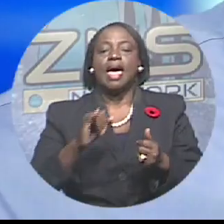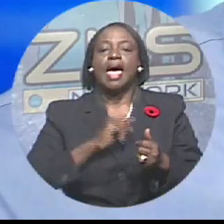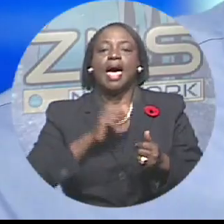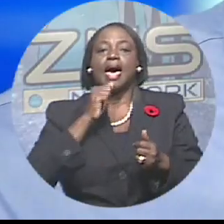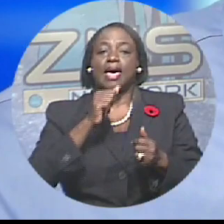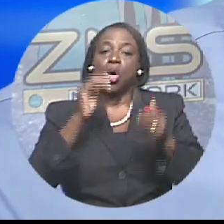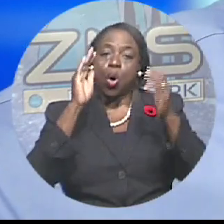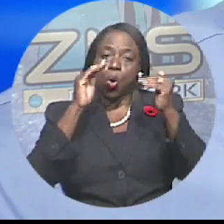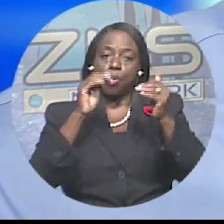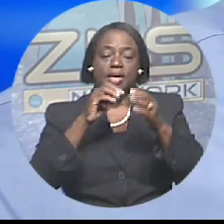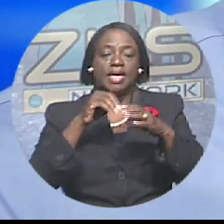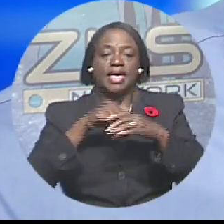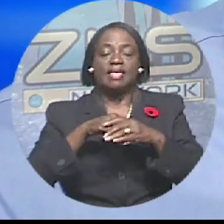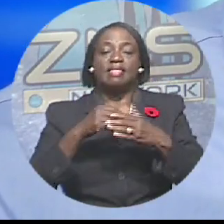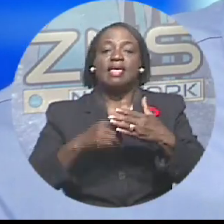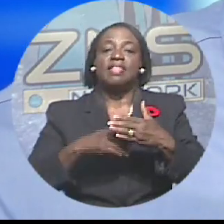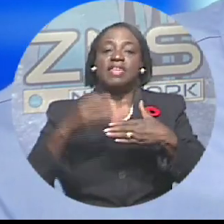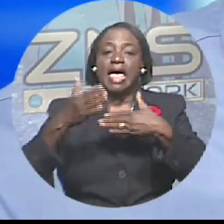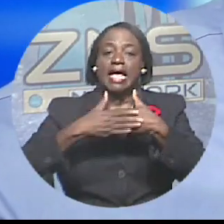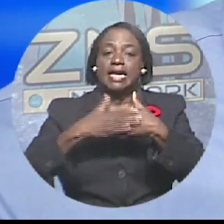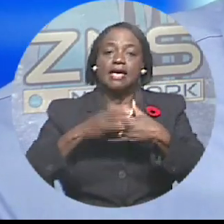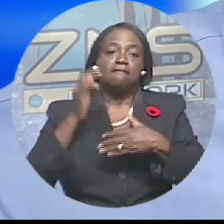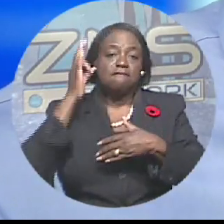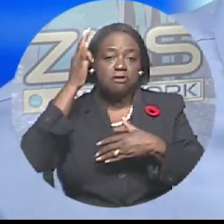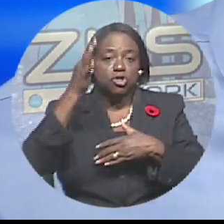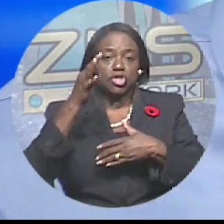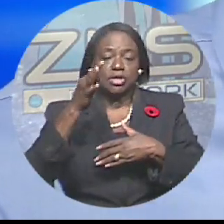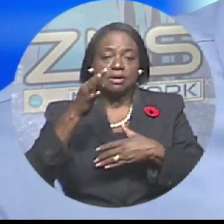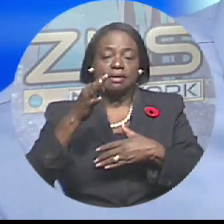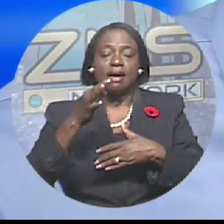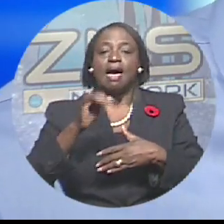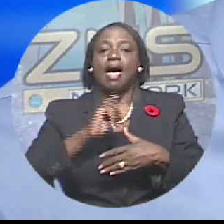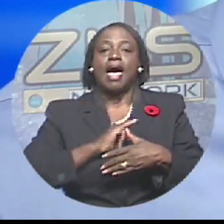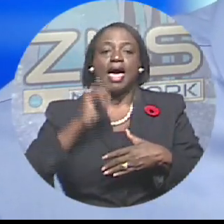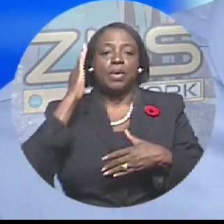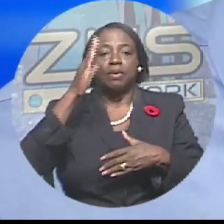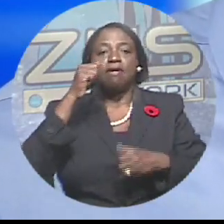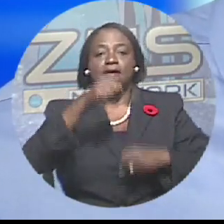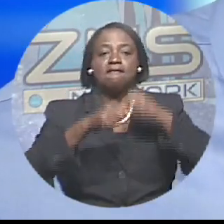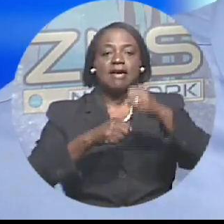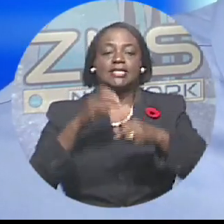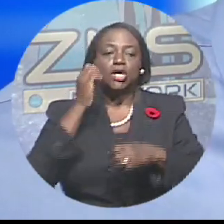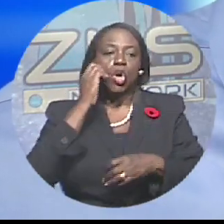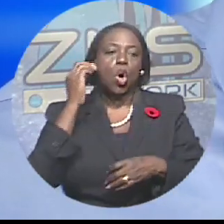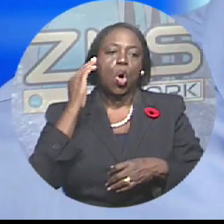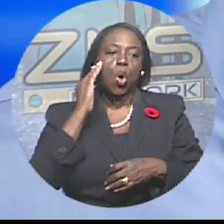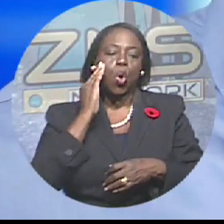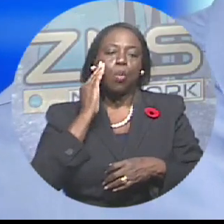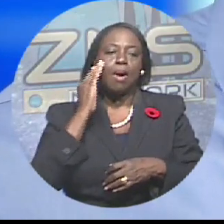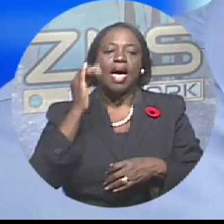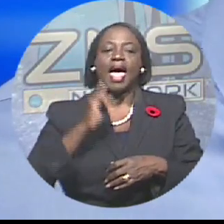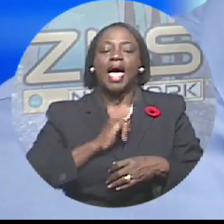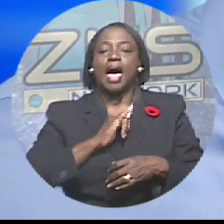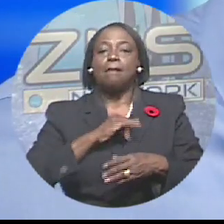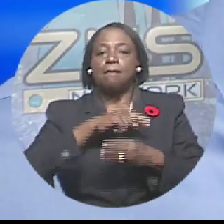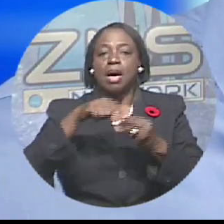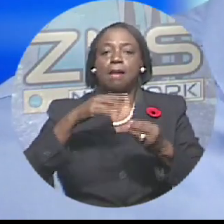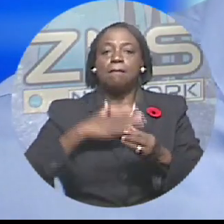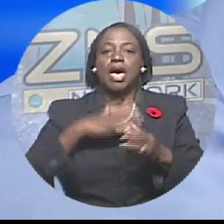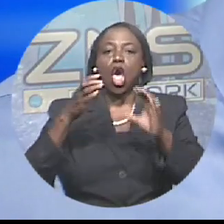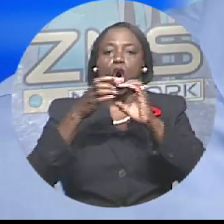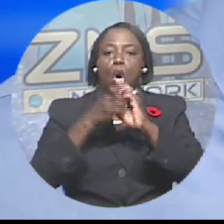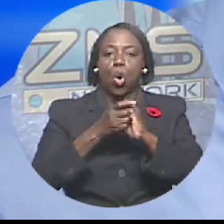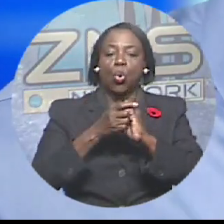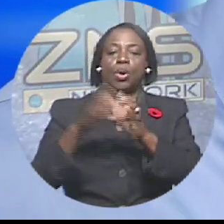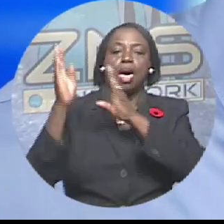very near future. This is something that I want greatly. This is a passion for me to actually fight home among my very own Bahamian people, the people them who had